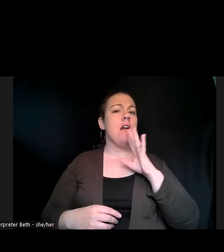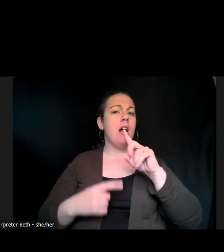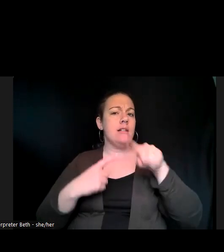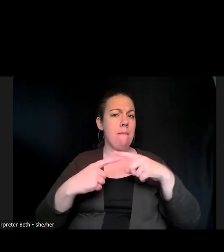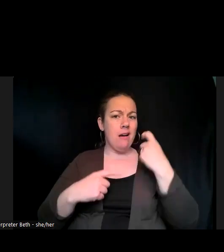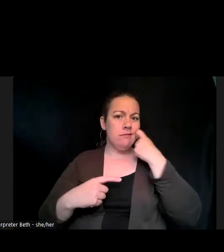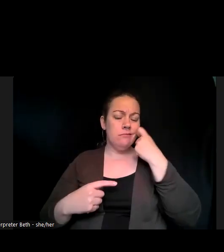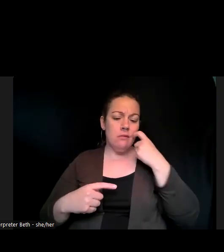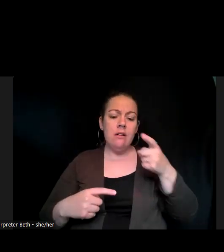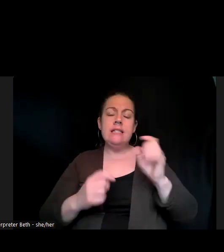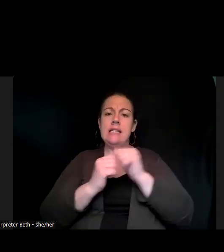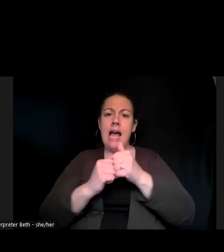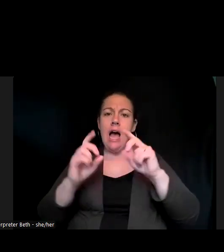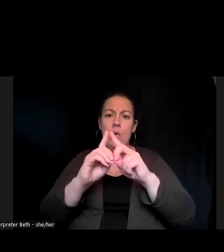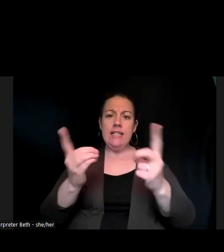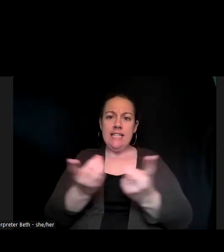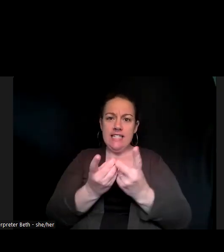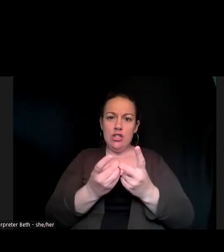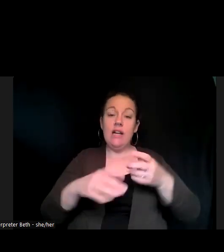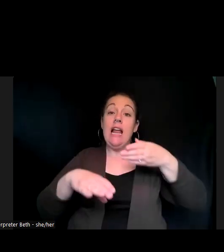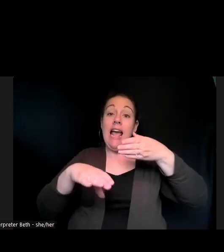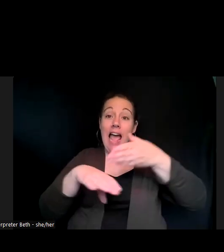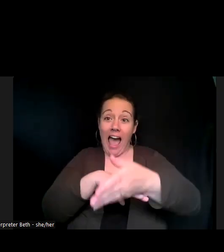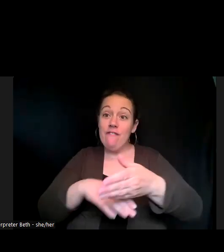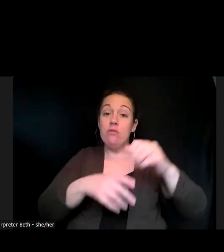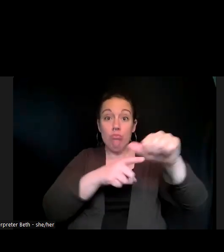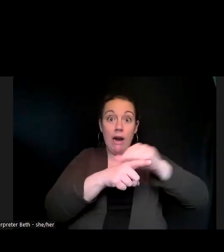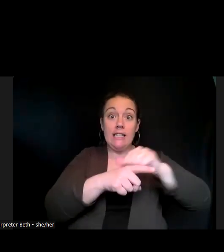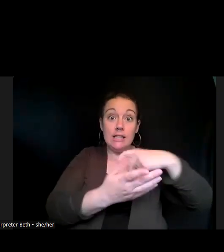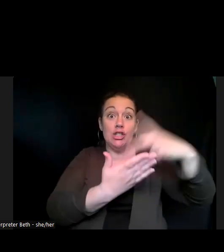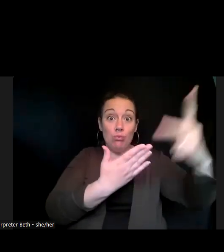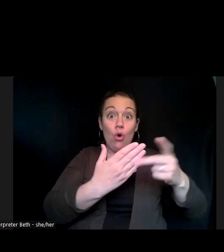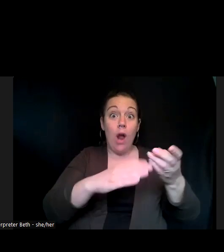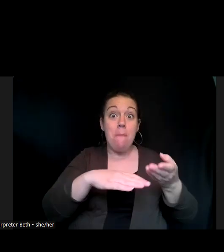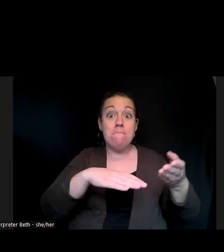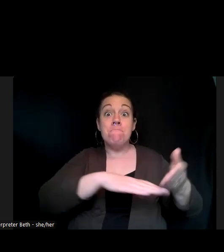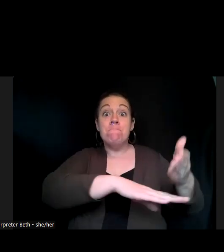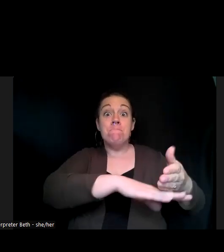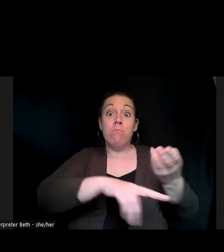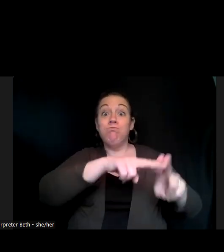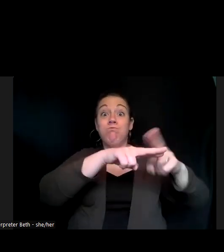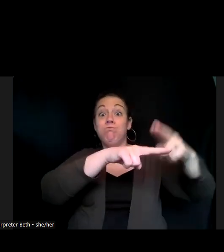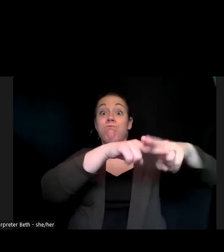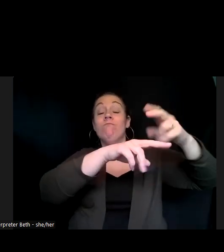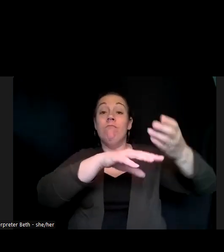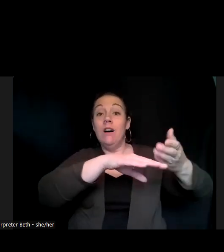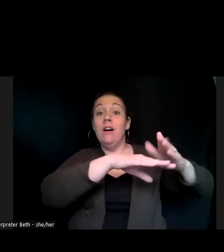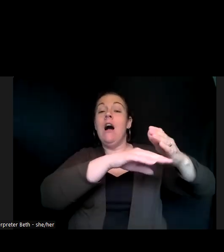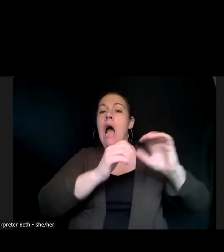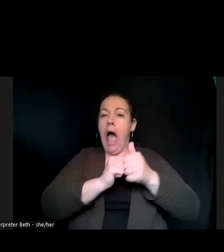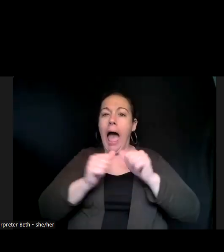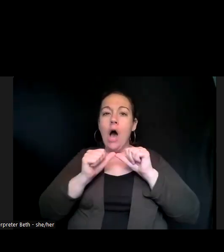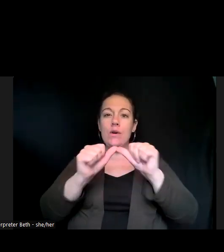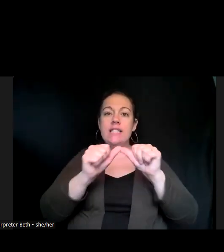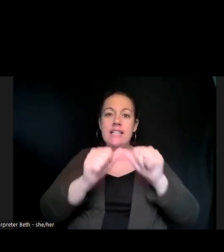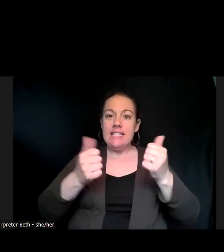districts, after they have scaled up these practices and gotten the magnitude that we're looking for, how are they going to sustain these efforts